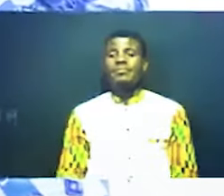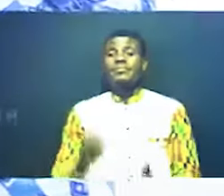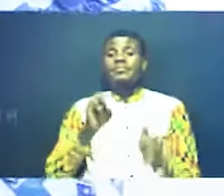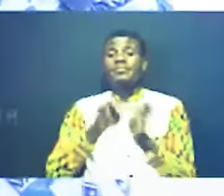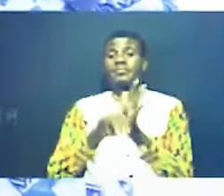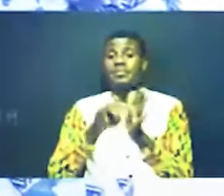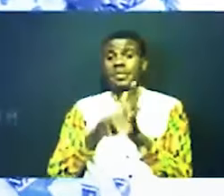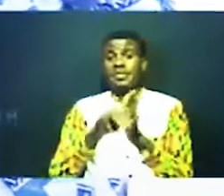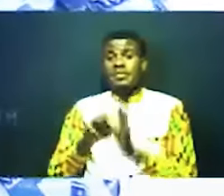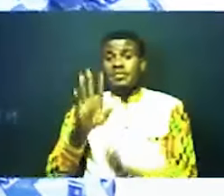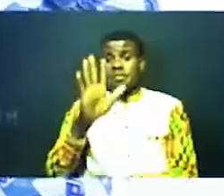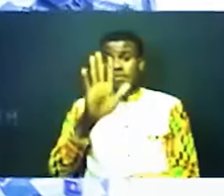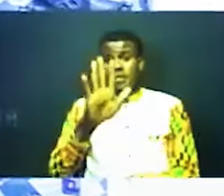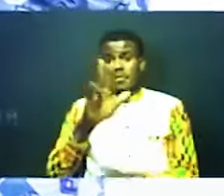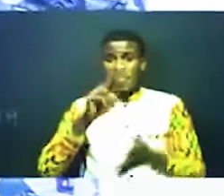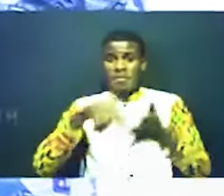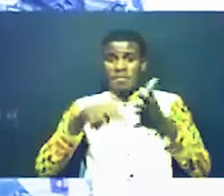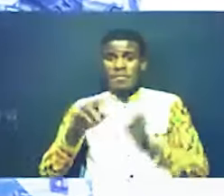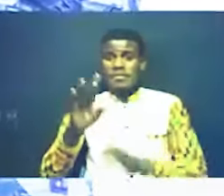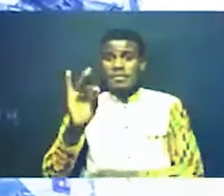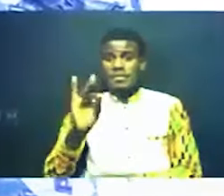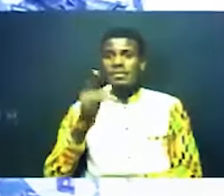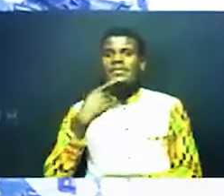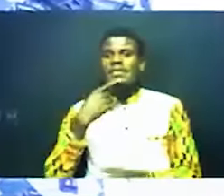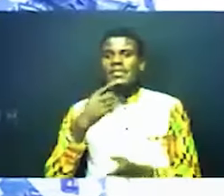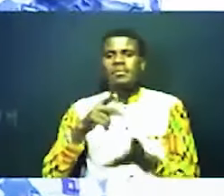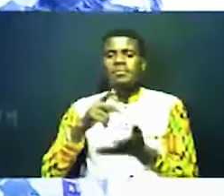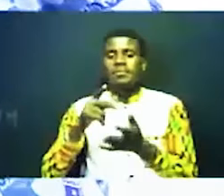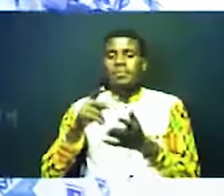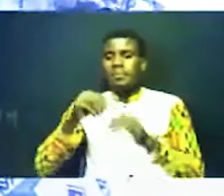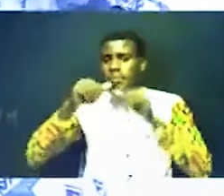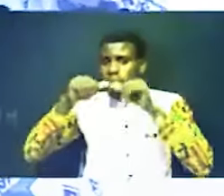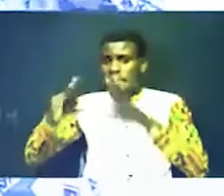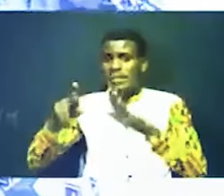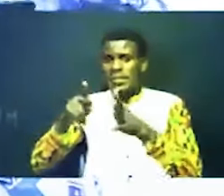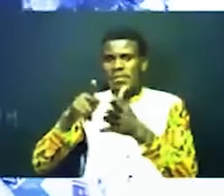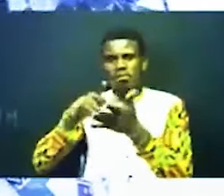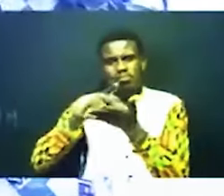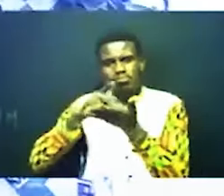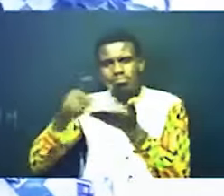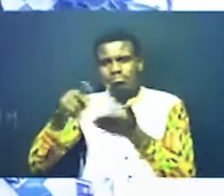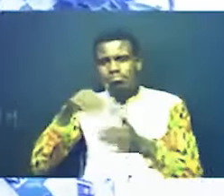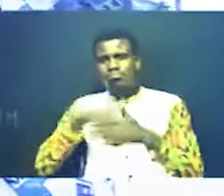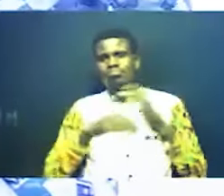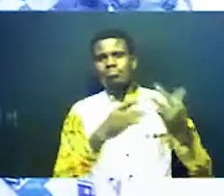Matthew 5:8 says, "The blessed are the pure in heart, for they shall see God." And then